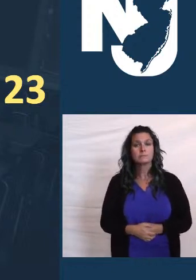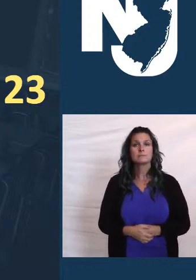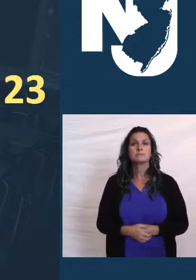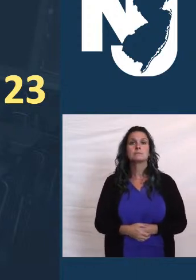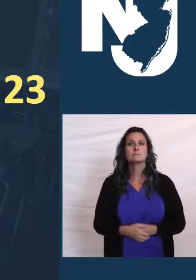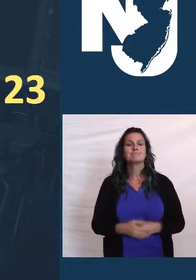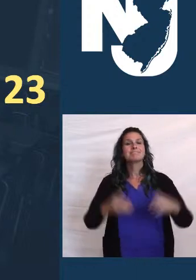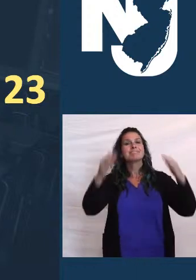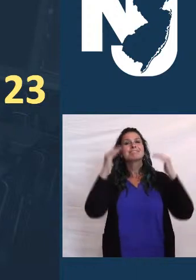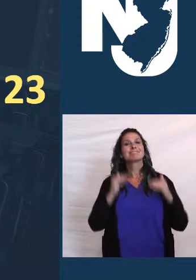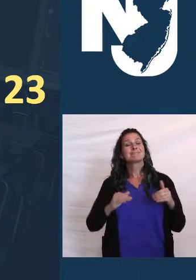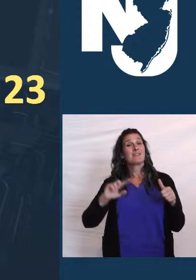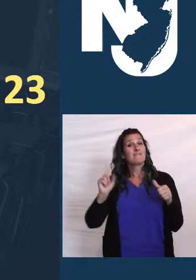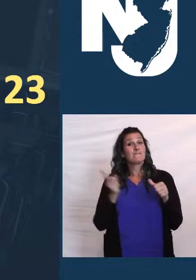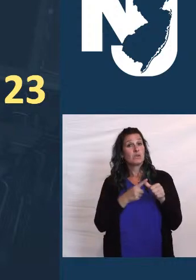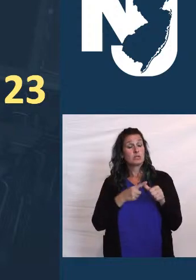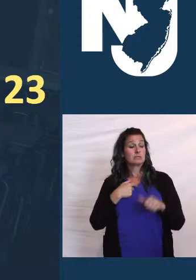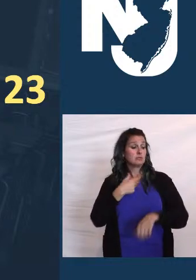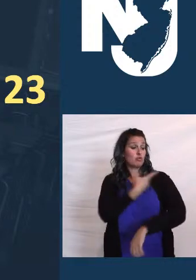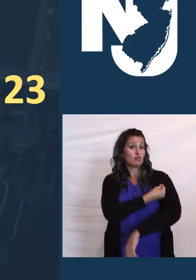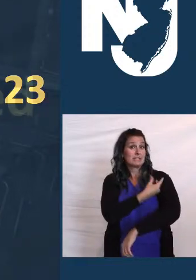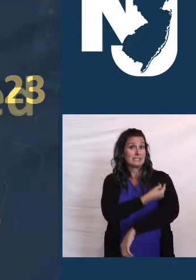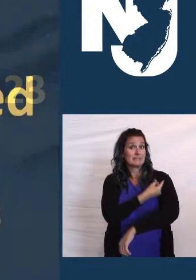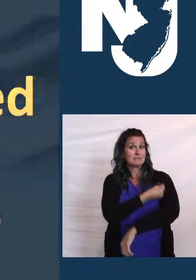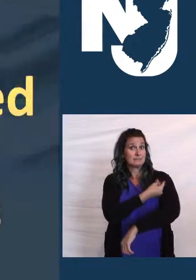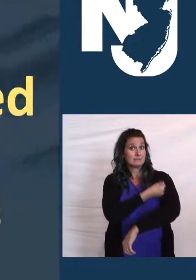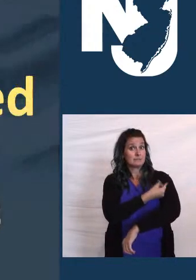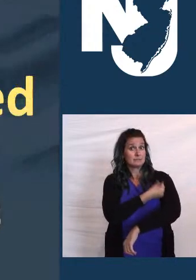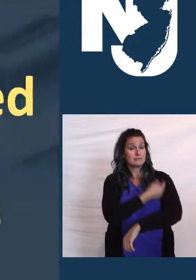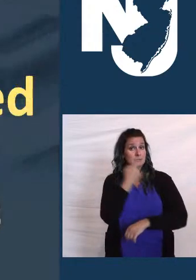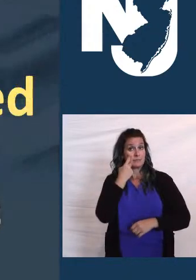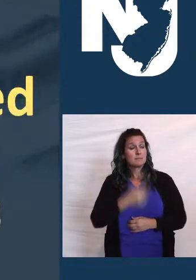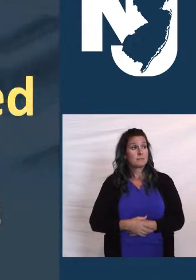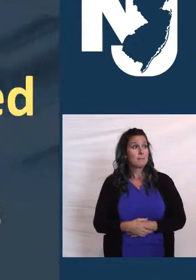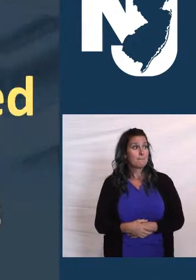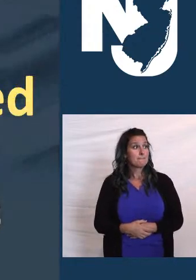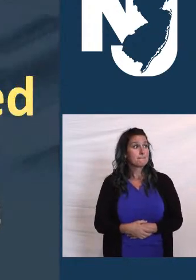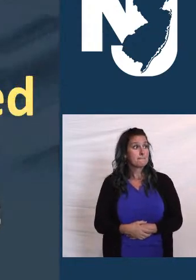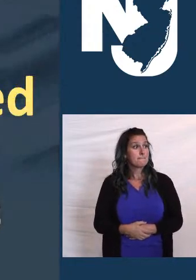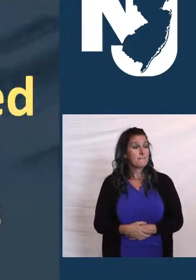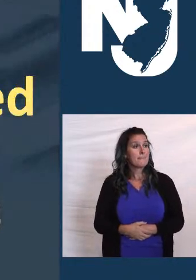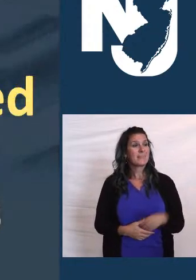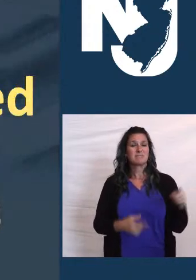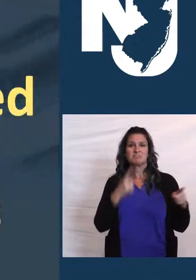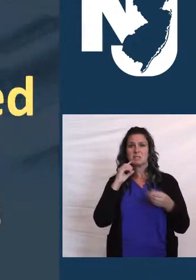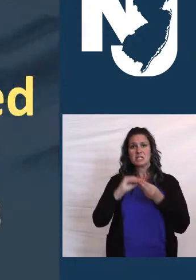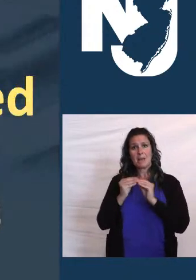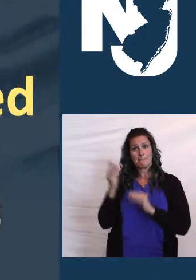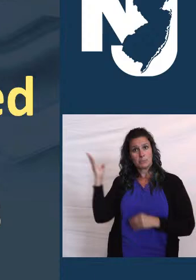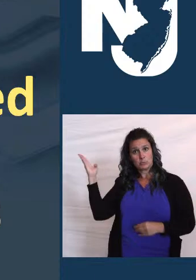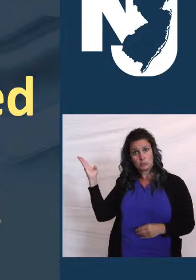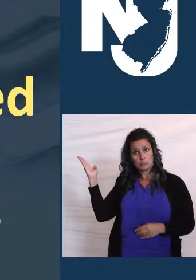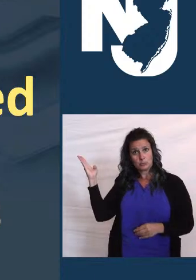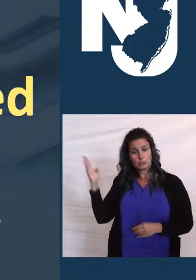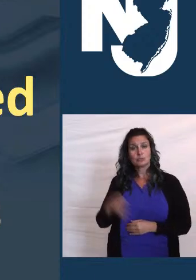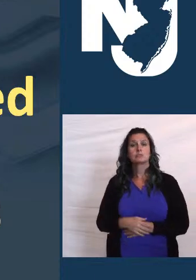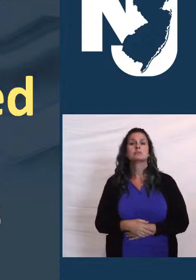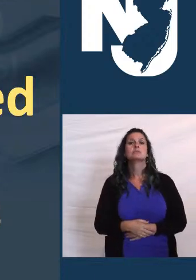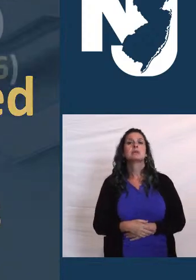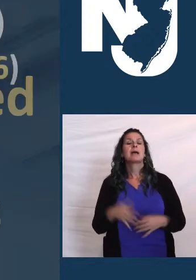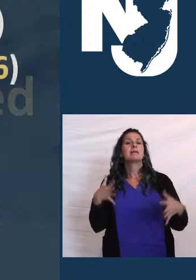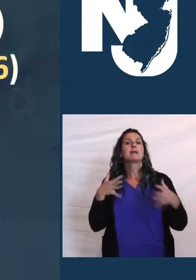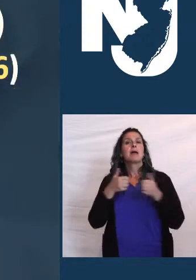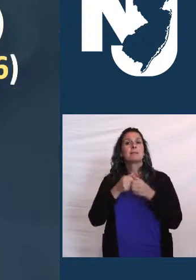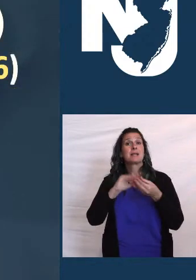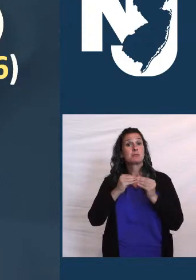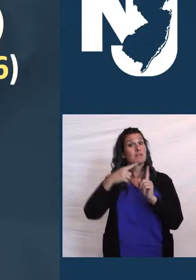Okay, let's move on. First up, the latest vaccination numbers as of this morning. You can see the numbers there. And here are the updated